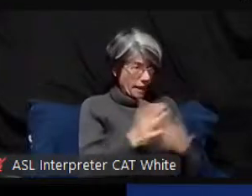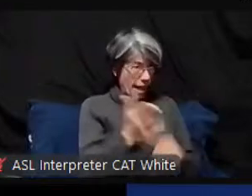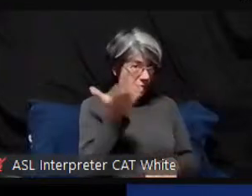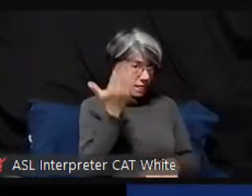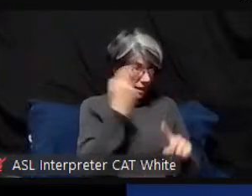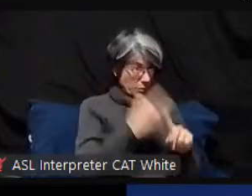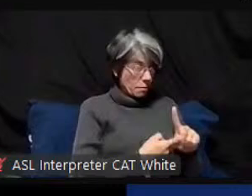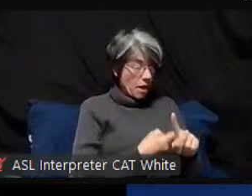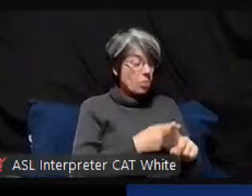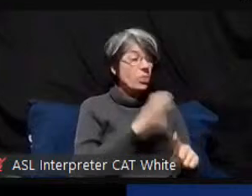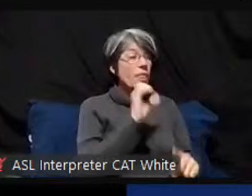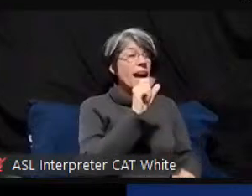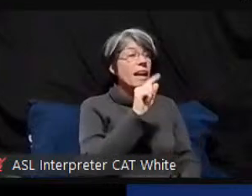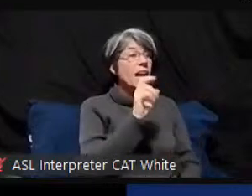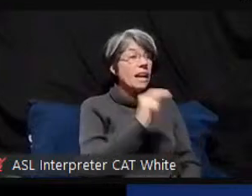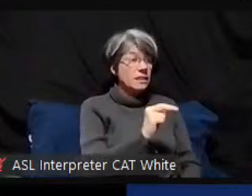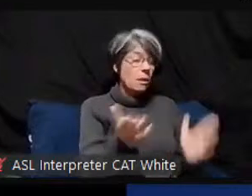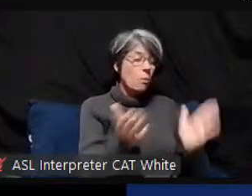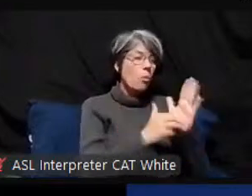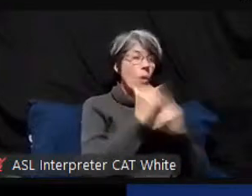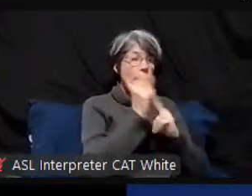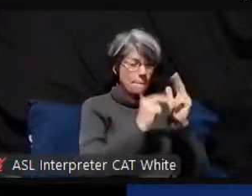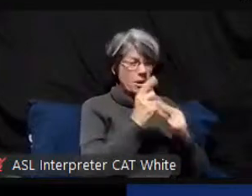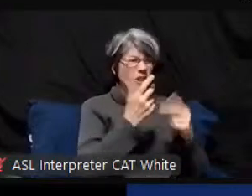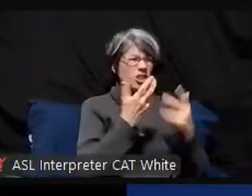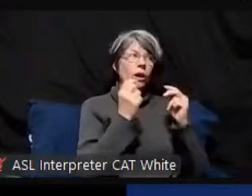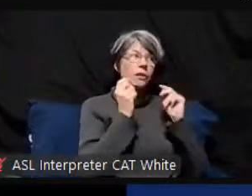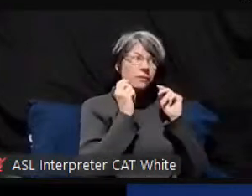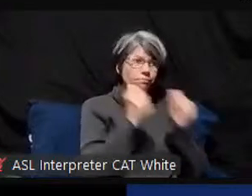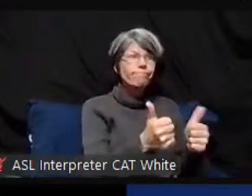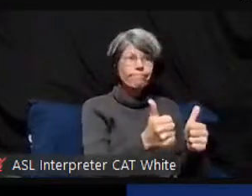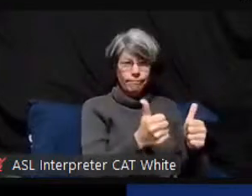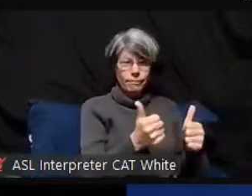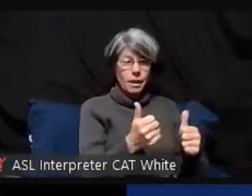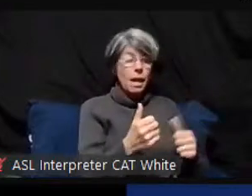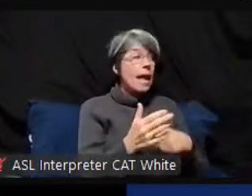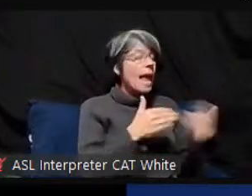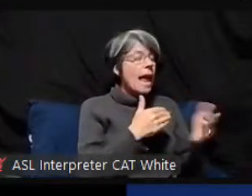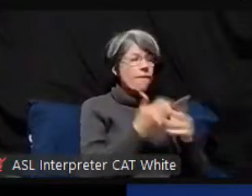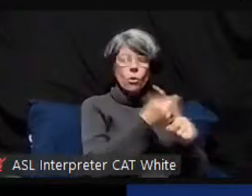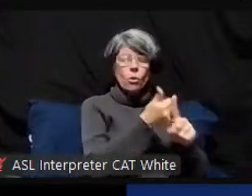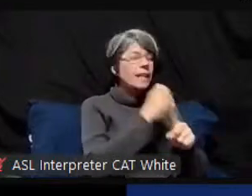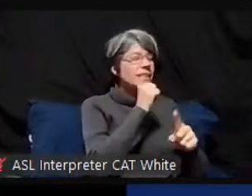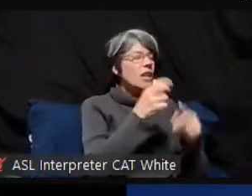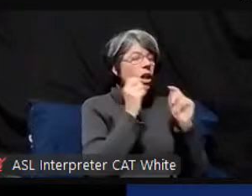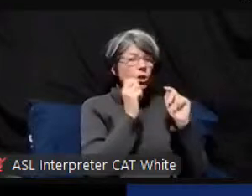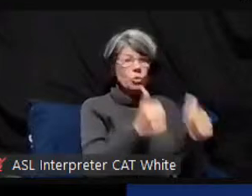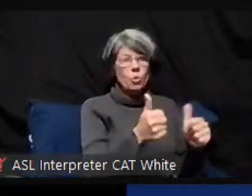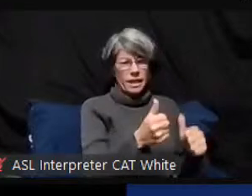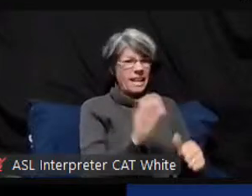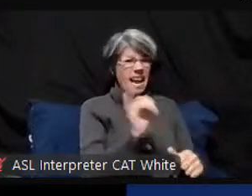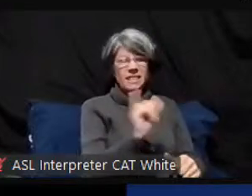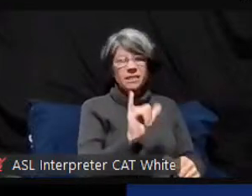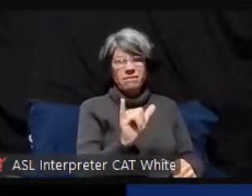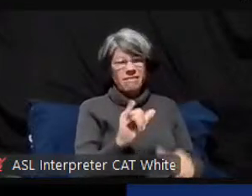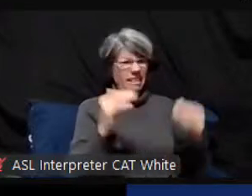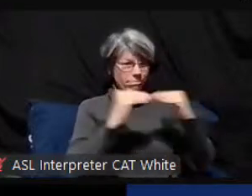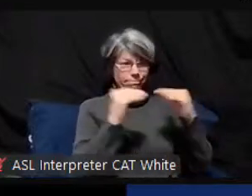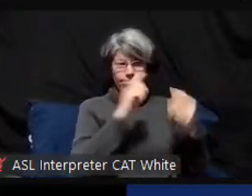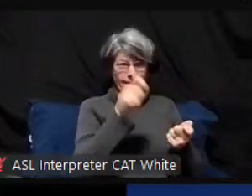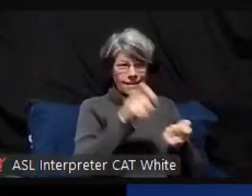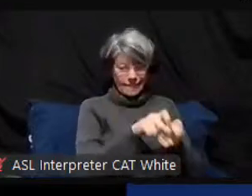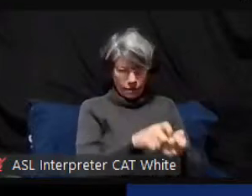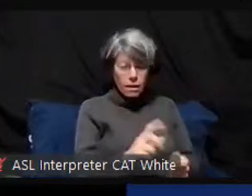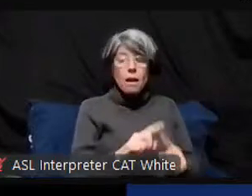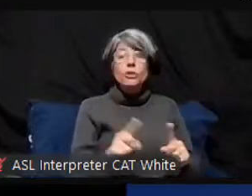that custom rebuilds would still be expedited, though not as quickly as like for like. However,